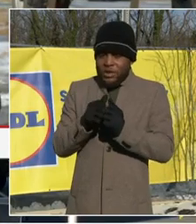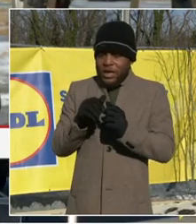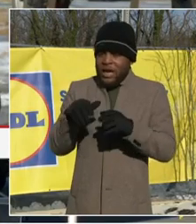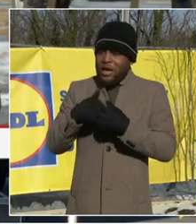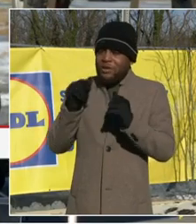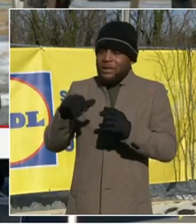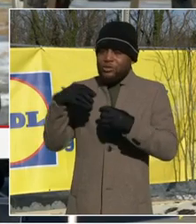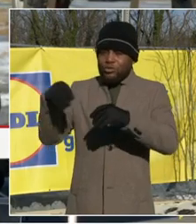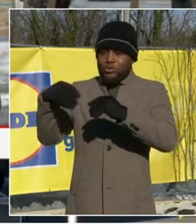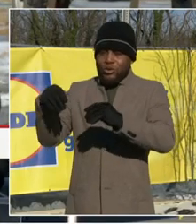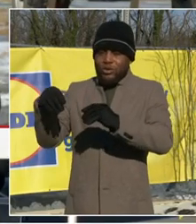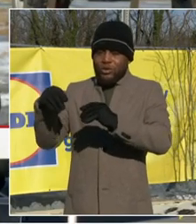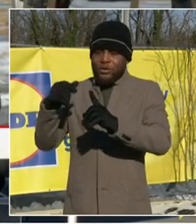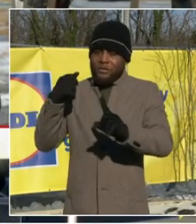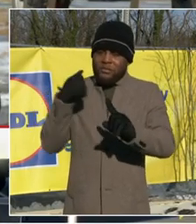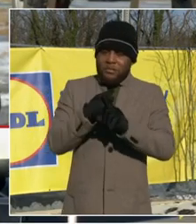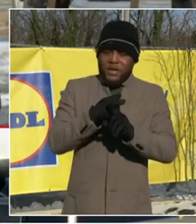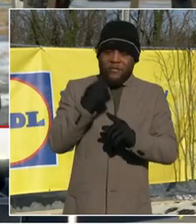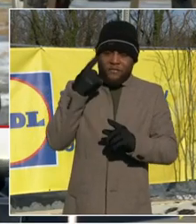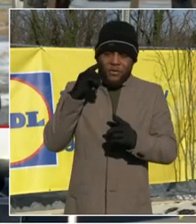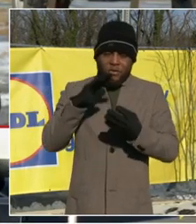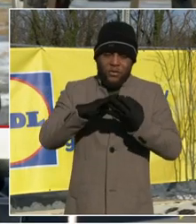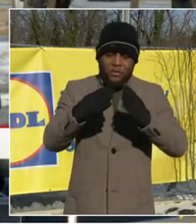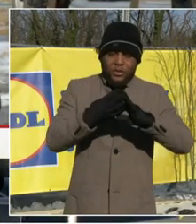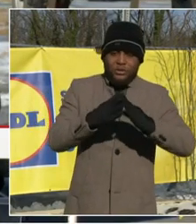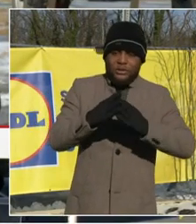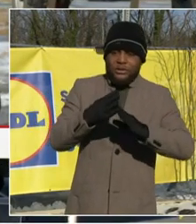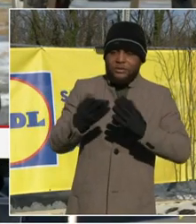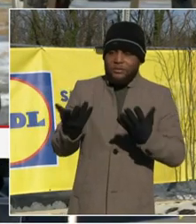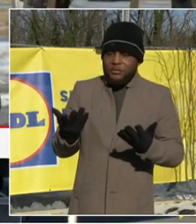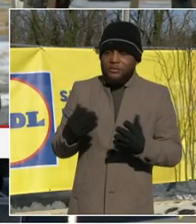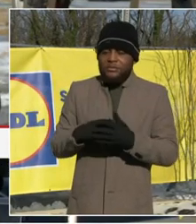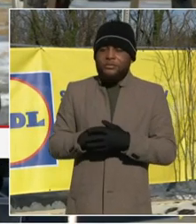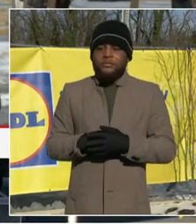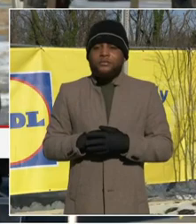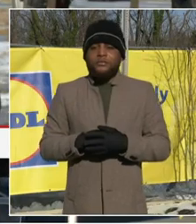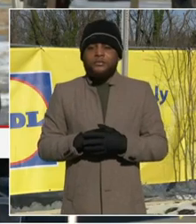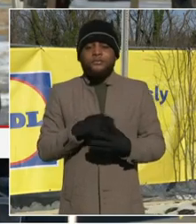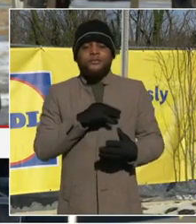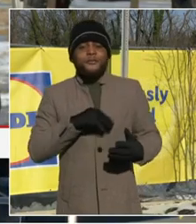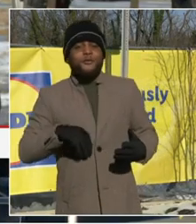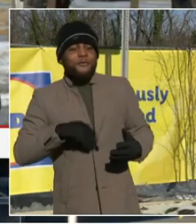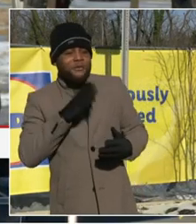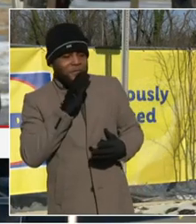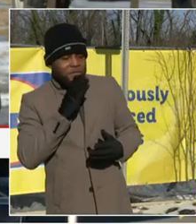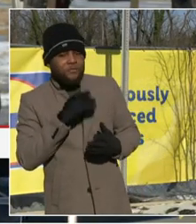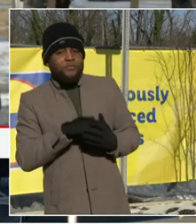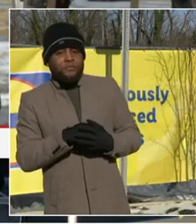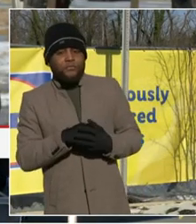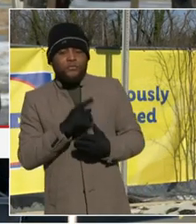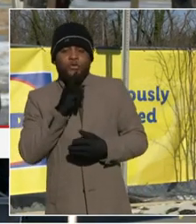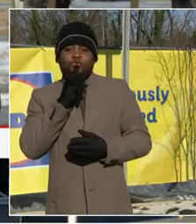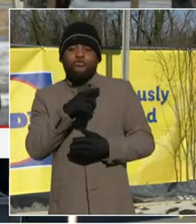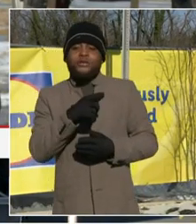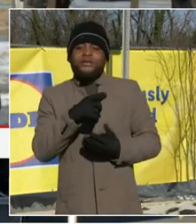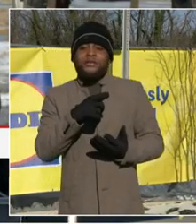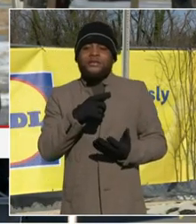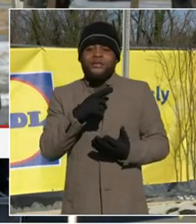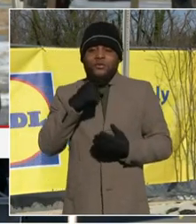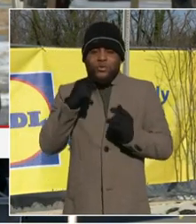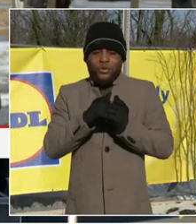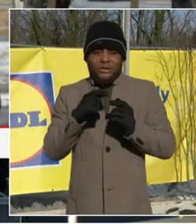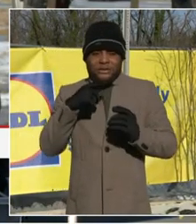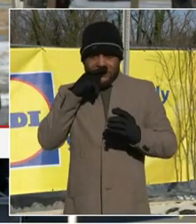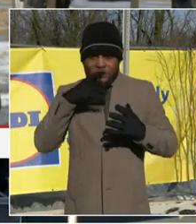very big concern for us, and we kind of see it starting earlier and earlier. I had a trip recently